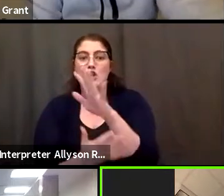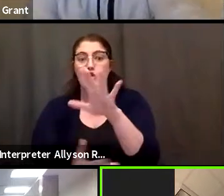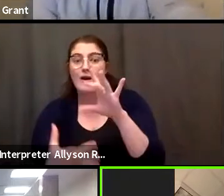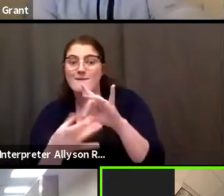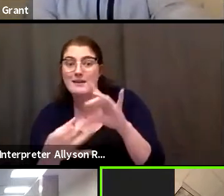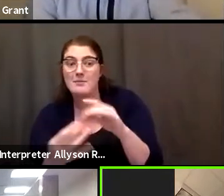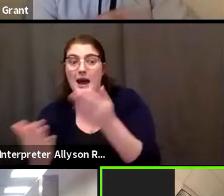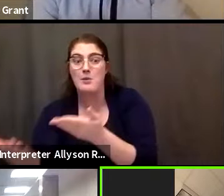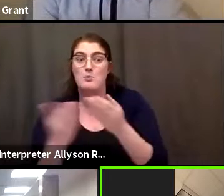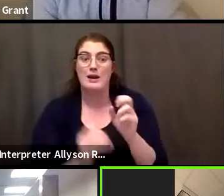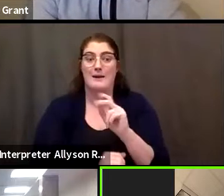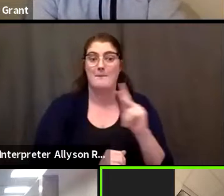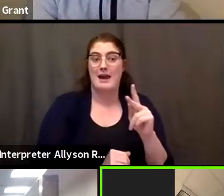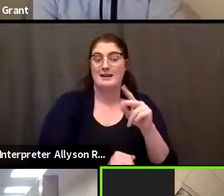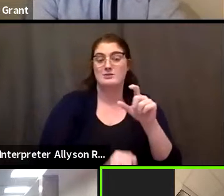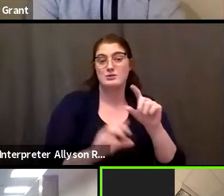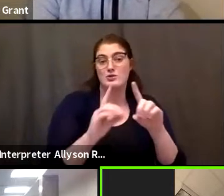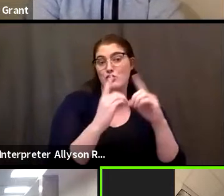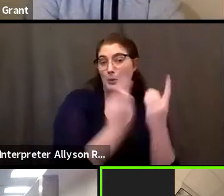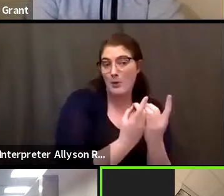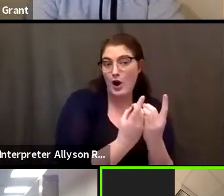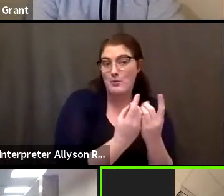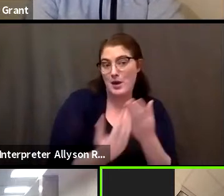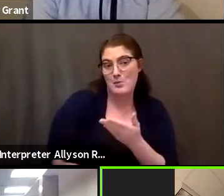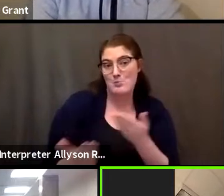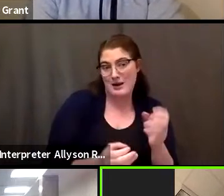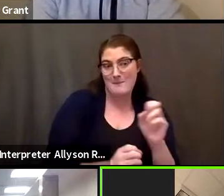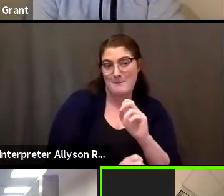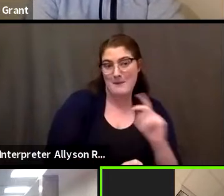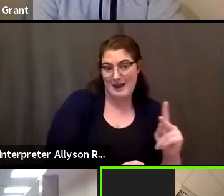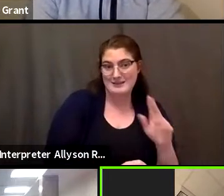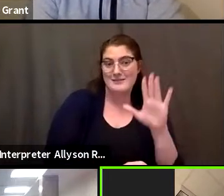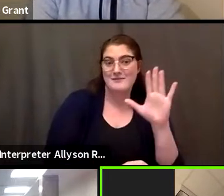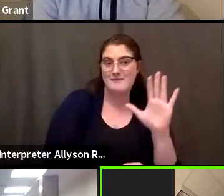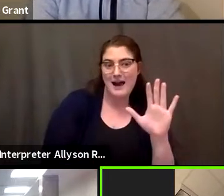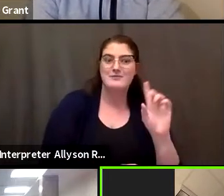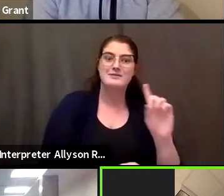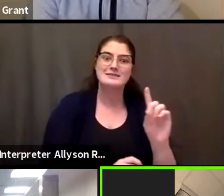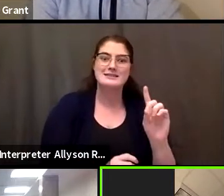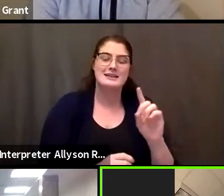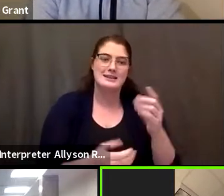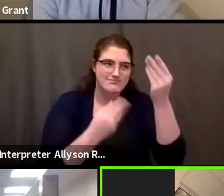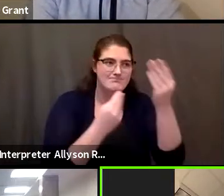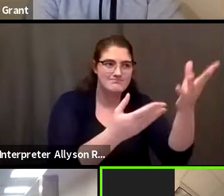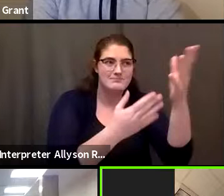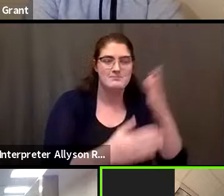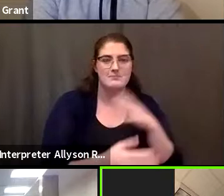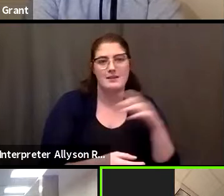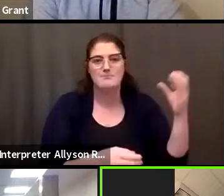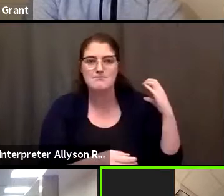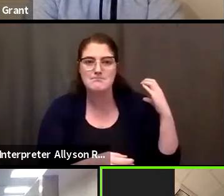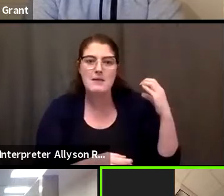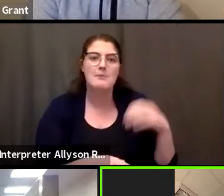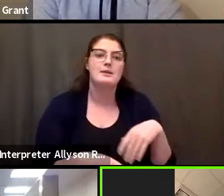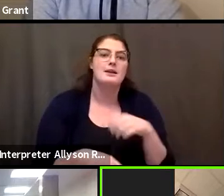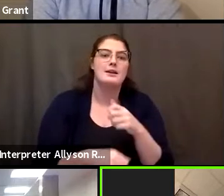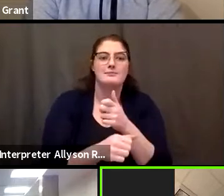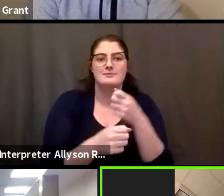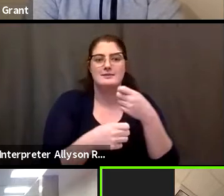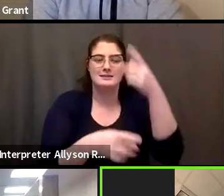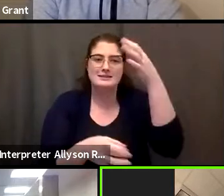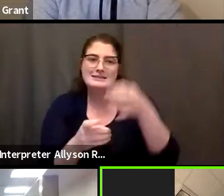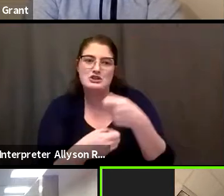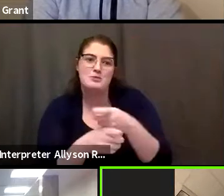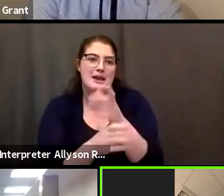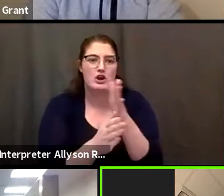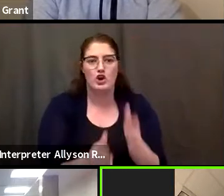5D, and disseminate that information to the captains and the other lieutenants here, and the decision makers, and also the strategic